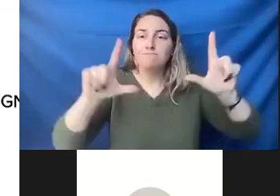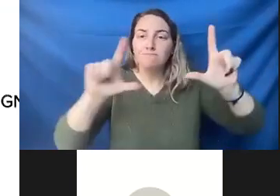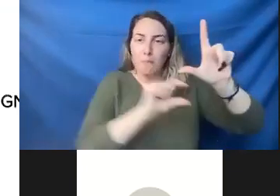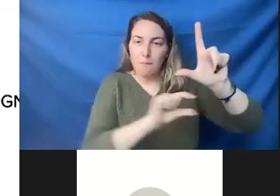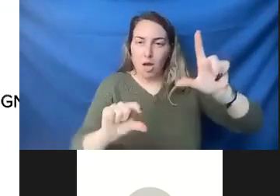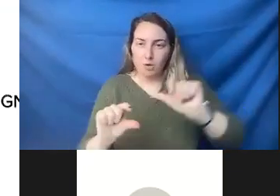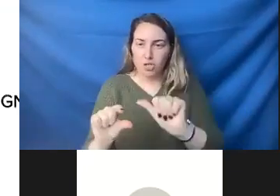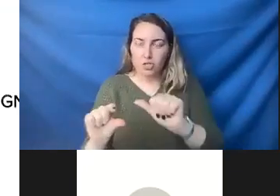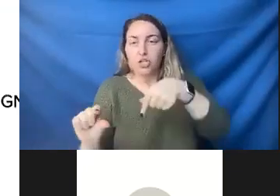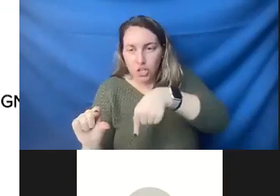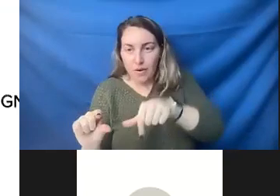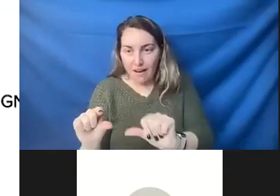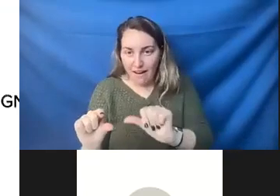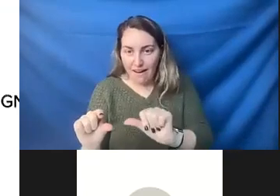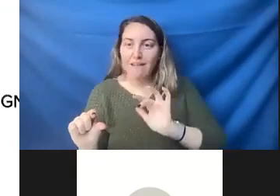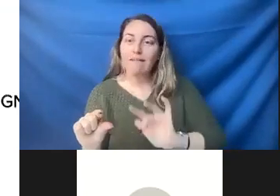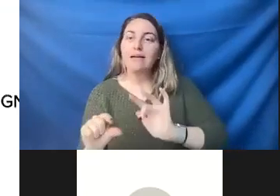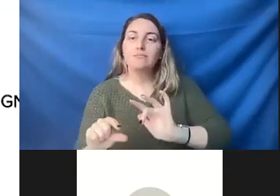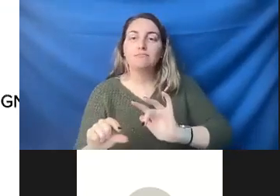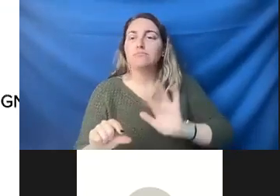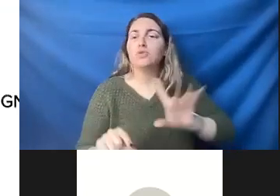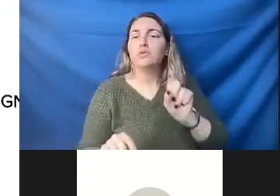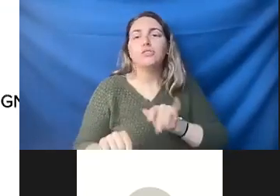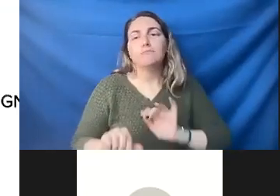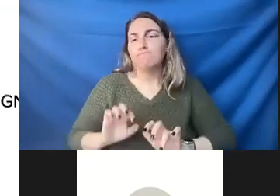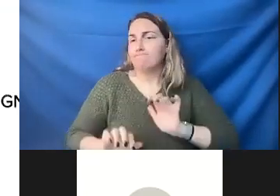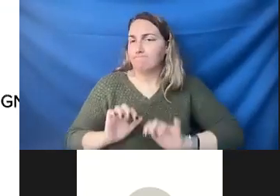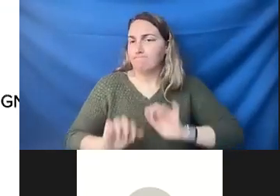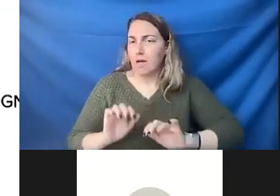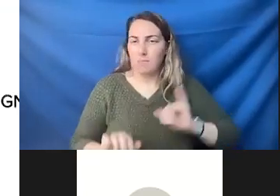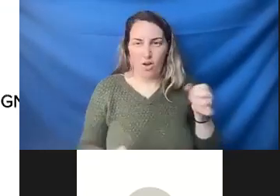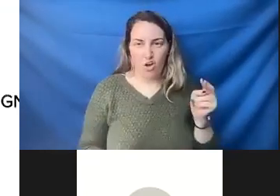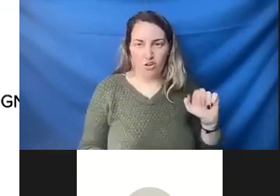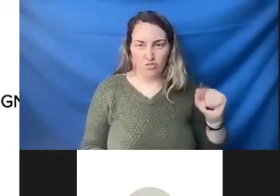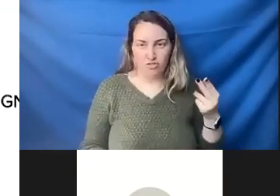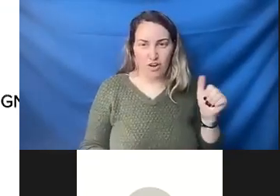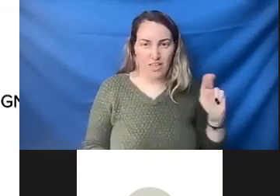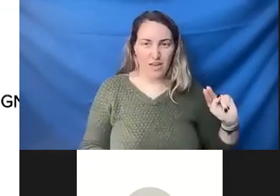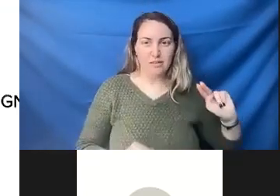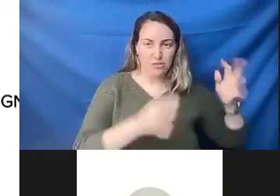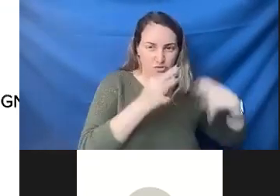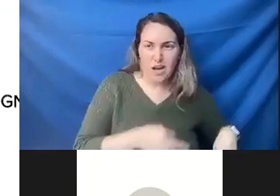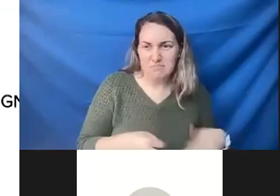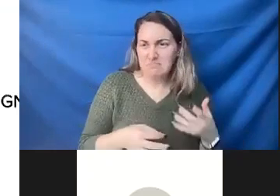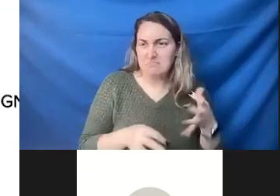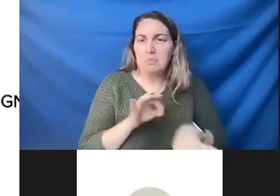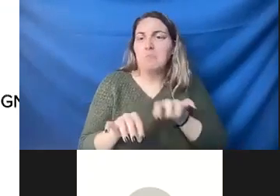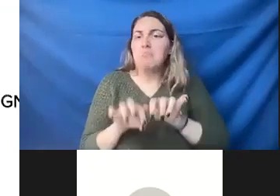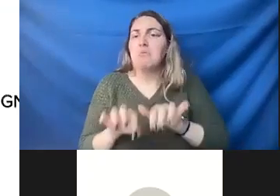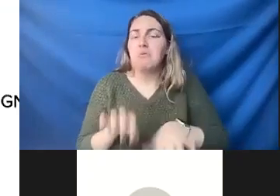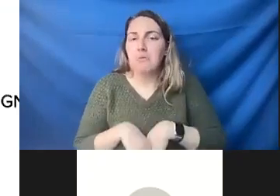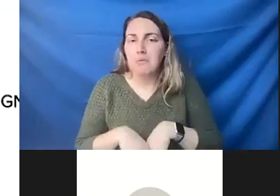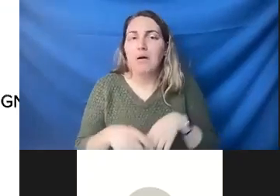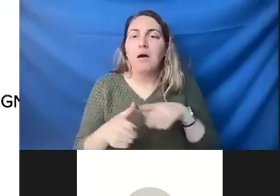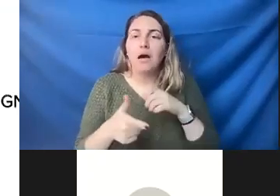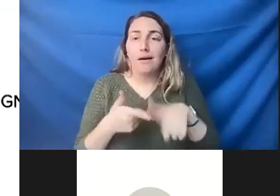is Jonathan described. You just enter your question at the bottom. We'll answer any outstanding questions during